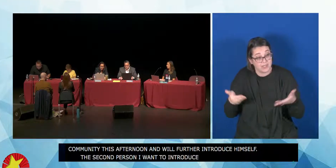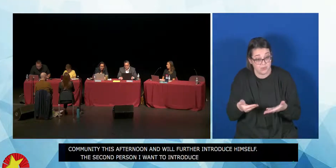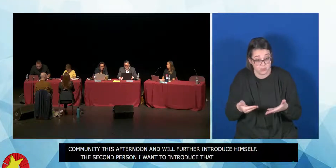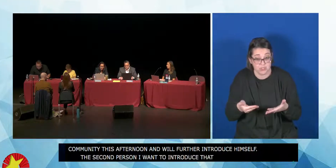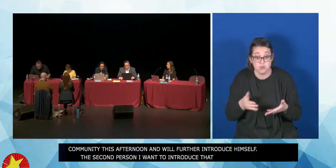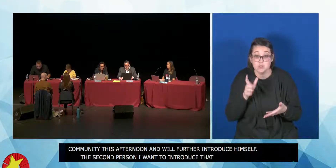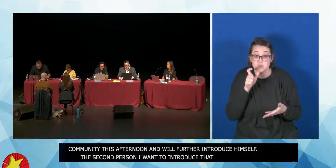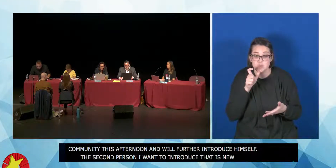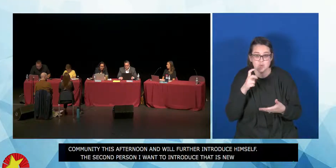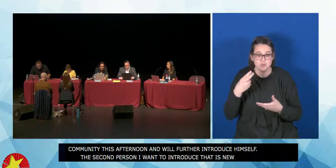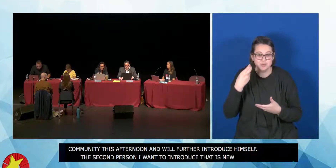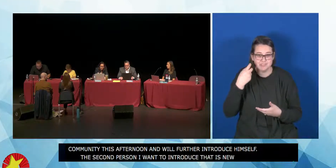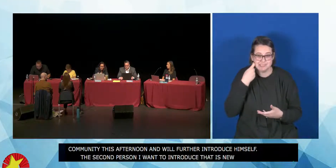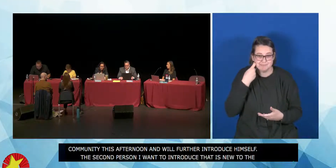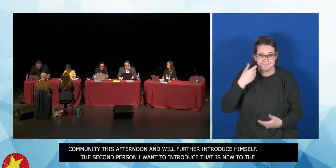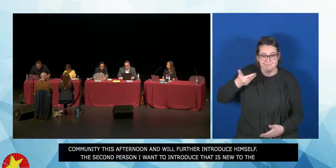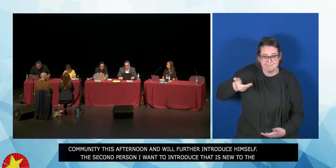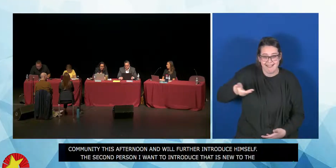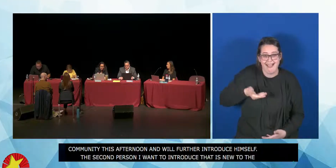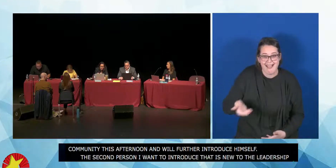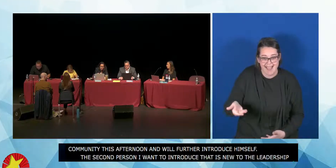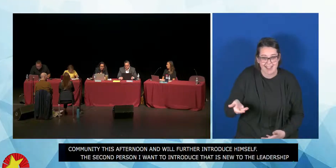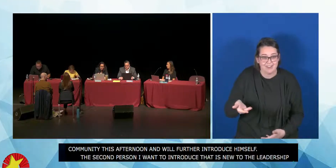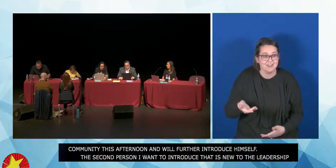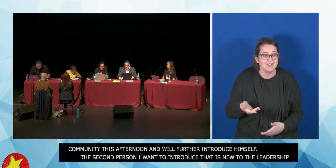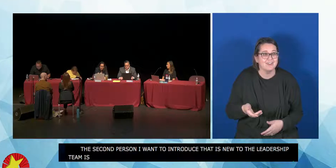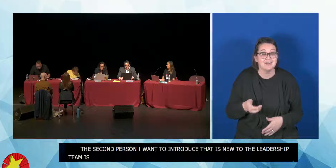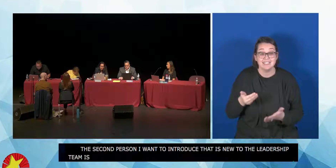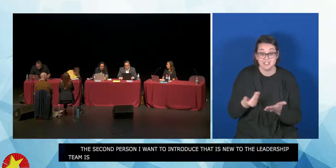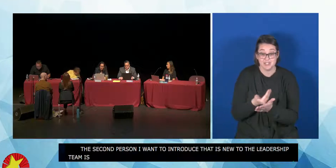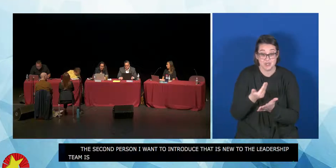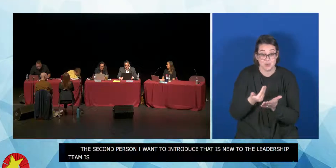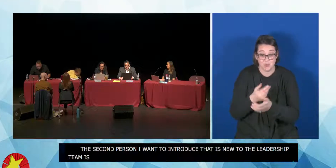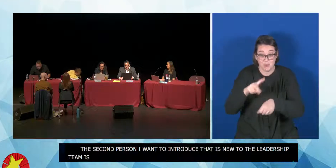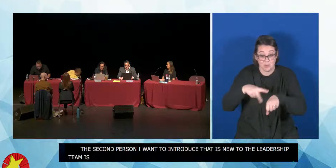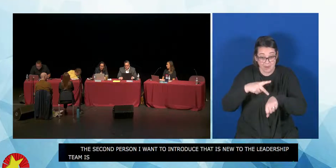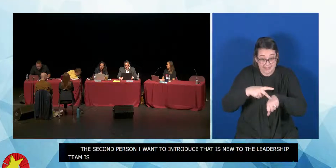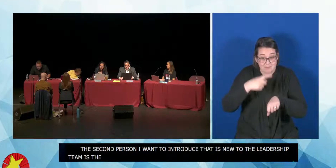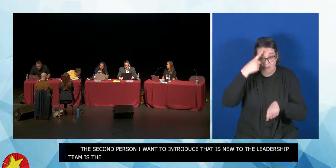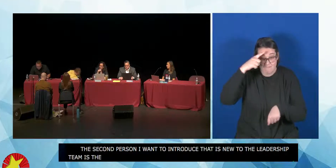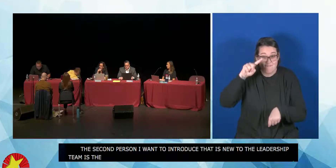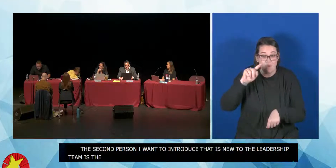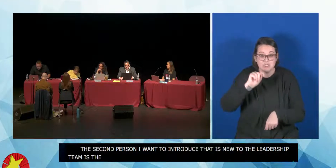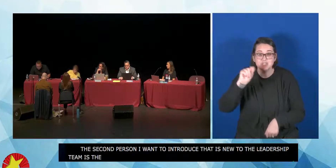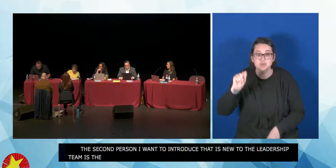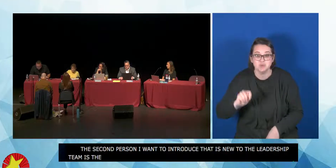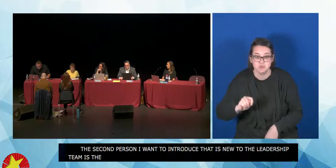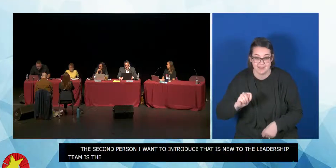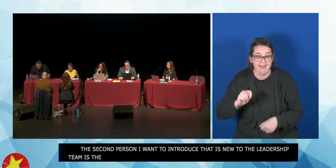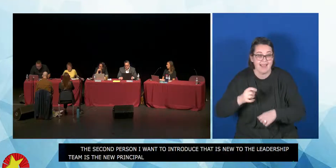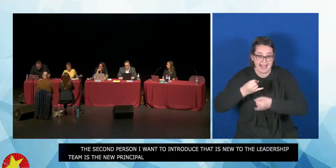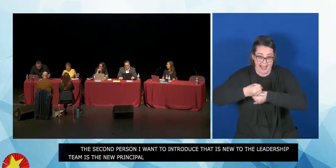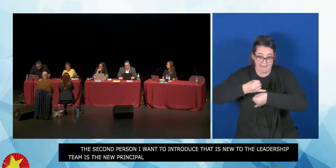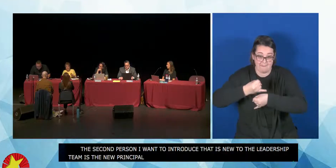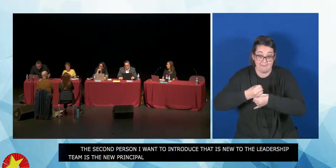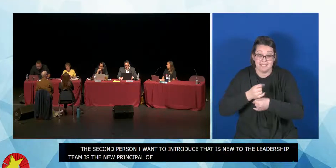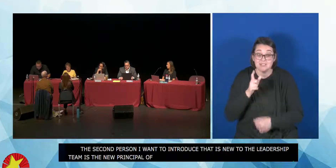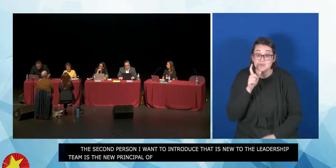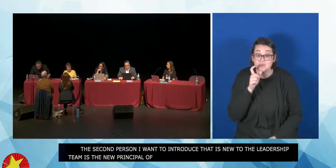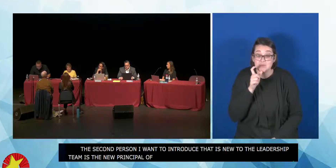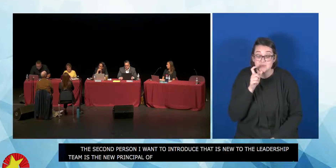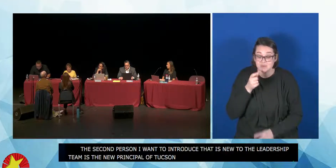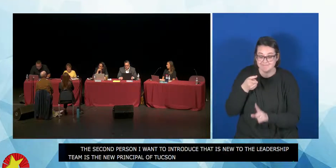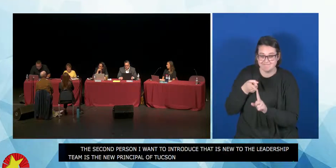leadership team is the new principal of the Tucson campus, and that is Ms.